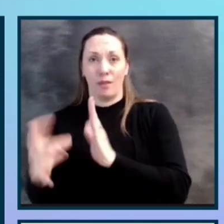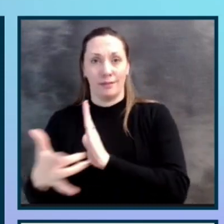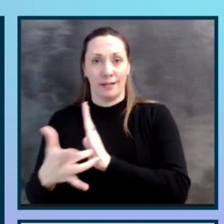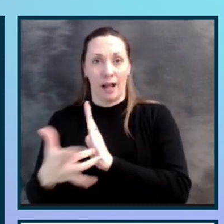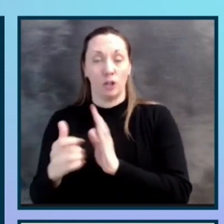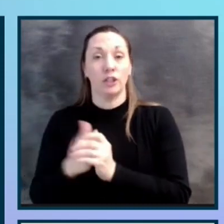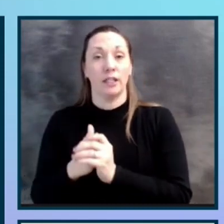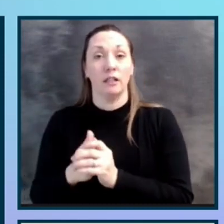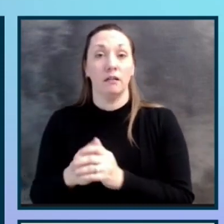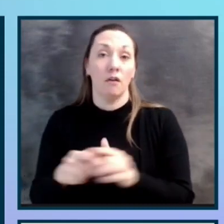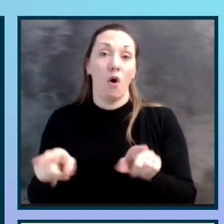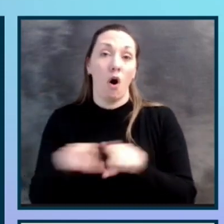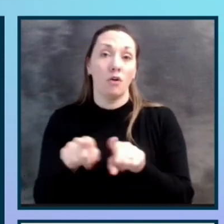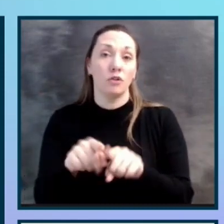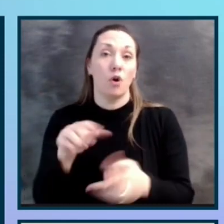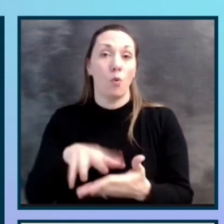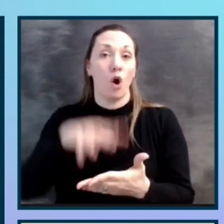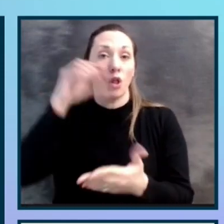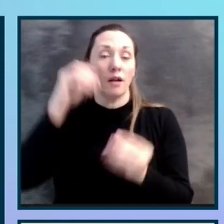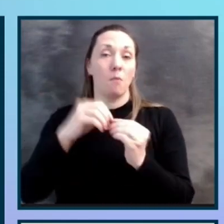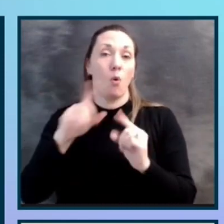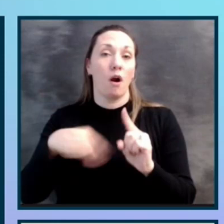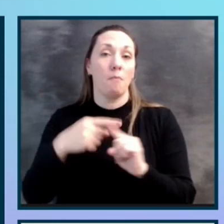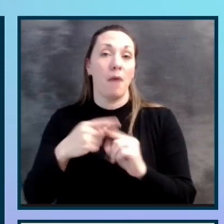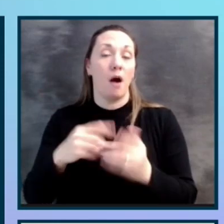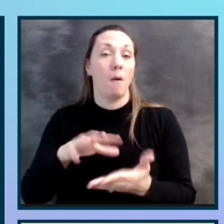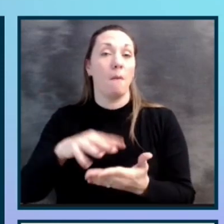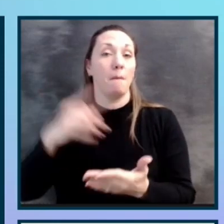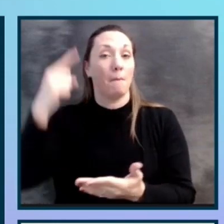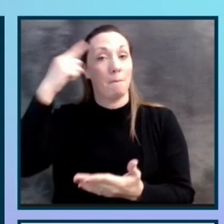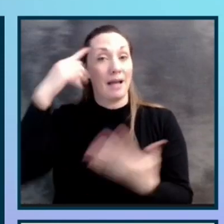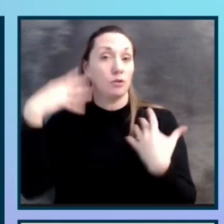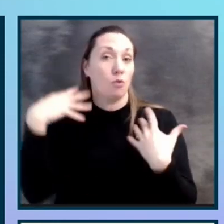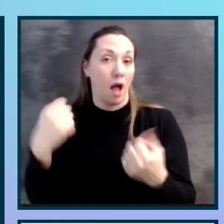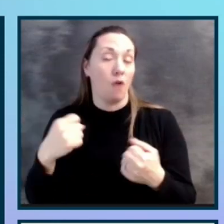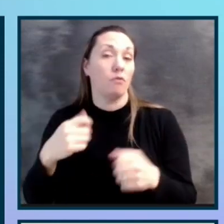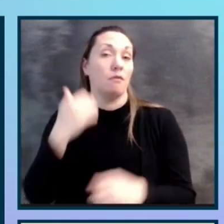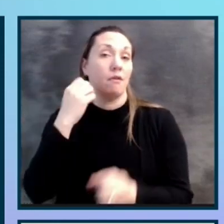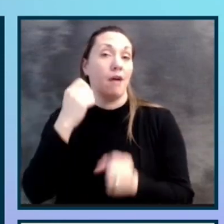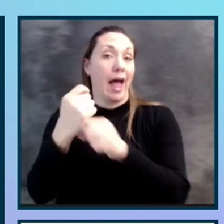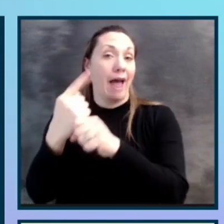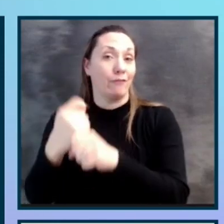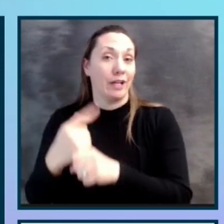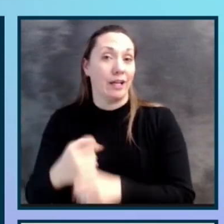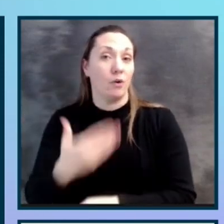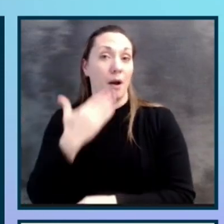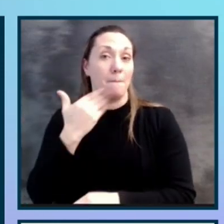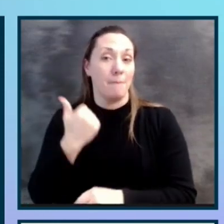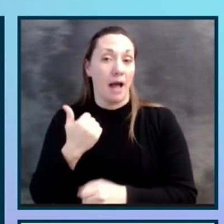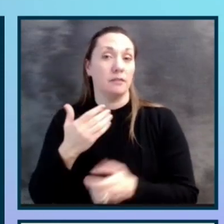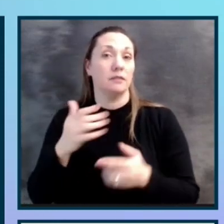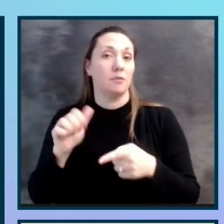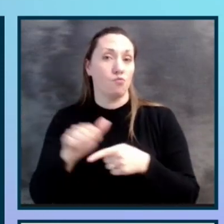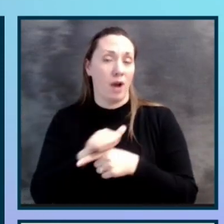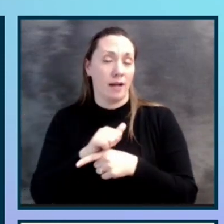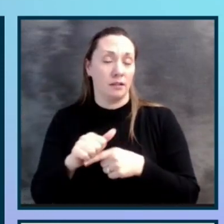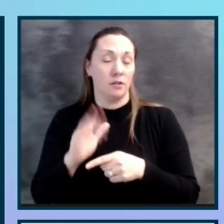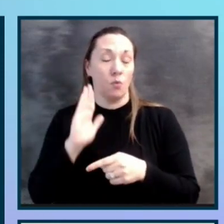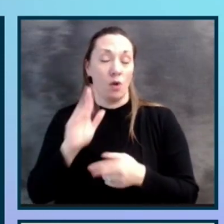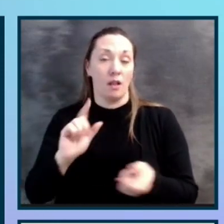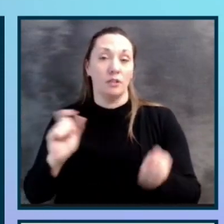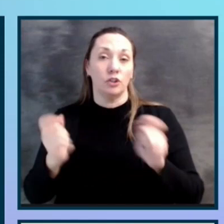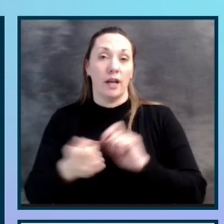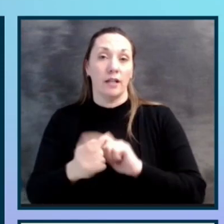addition, we are learning more about mental health every year, and best practices will evolve as we gain new knowledge about